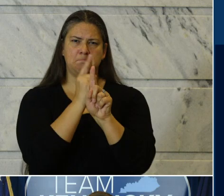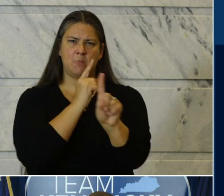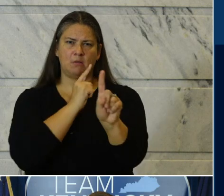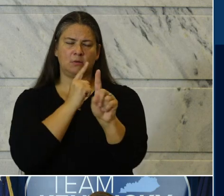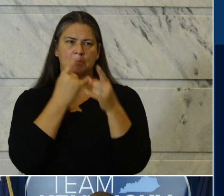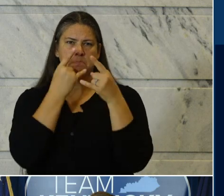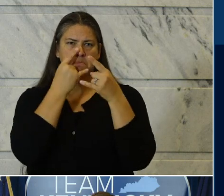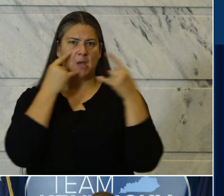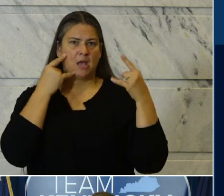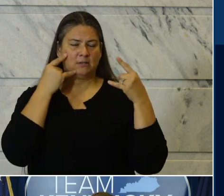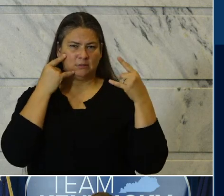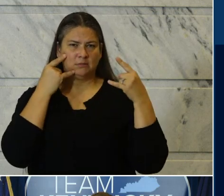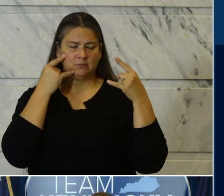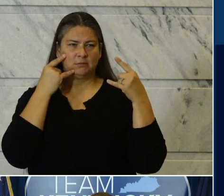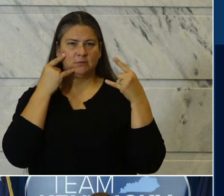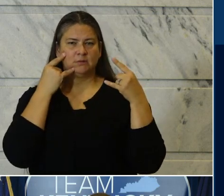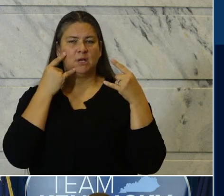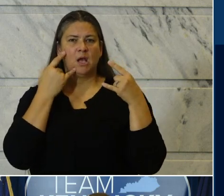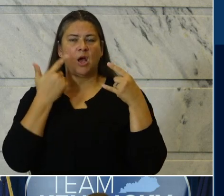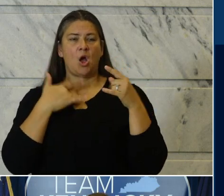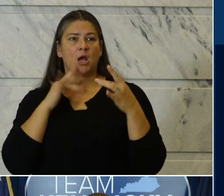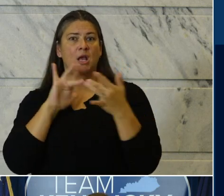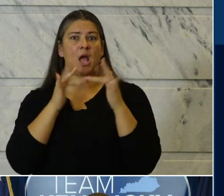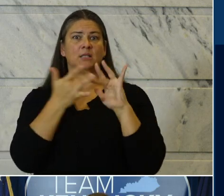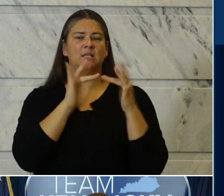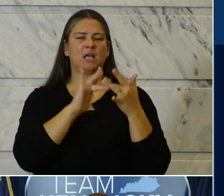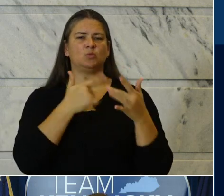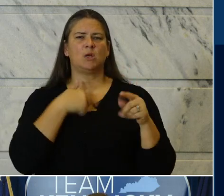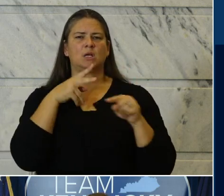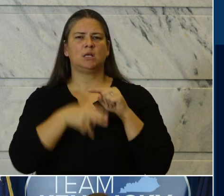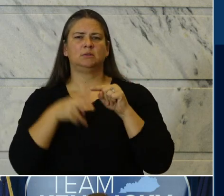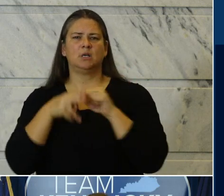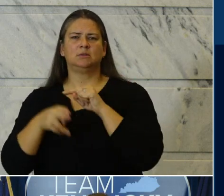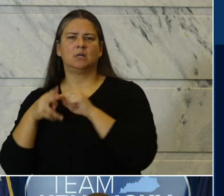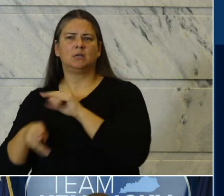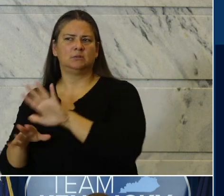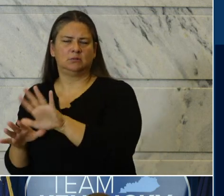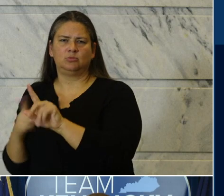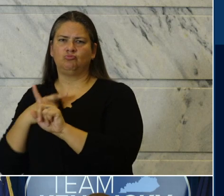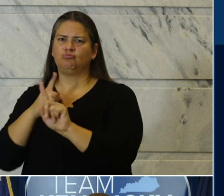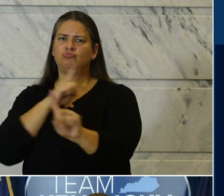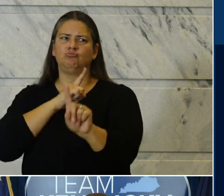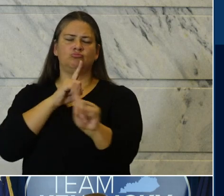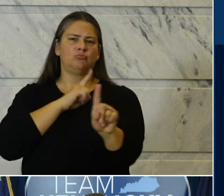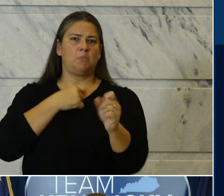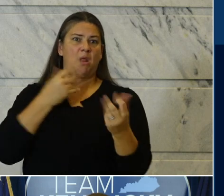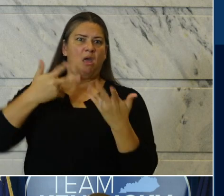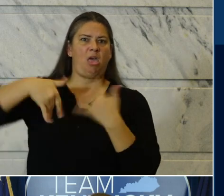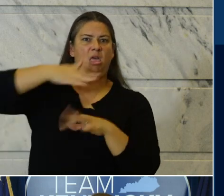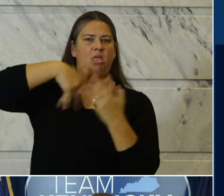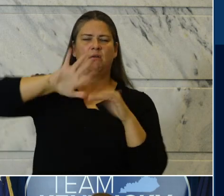cut down our contacts. Let's remember that right now we're living for our kids, we're